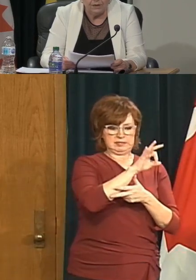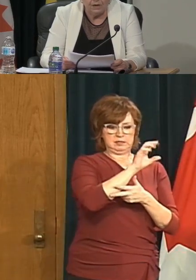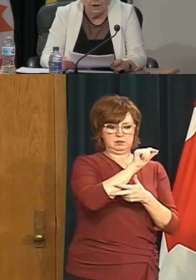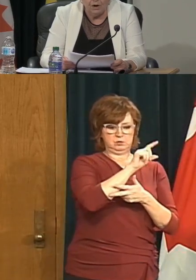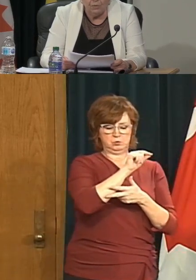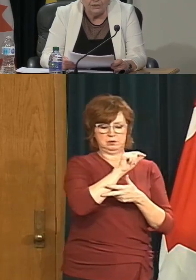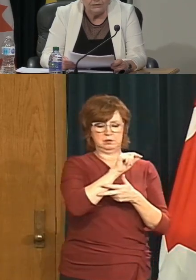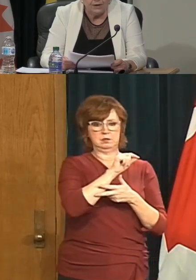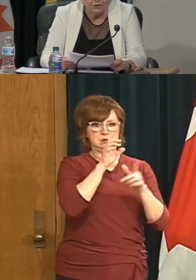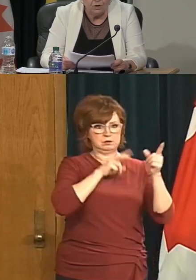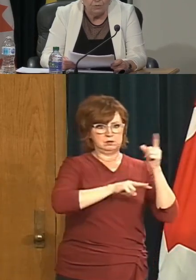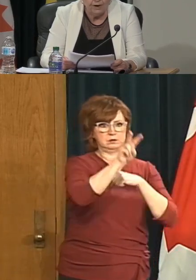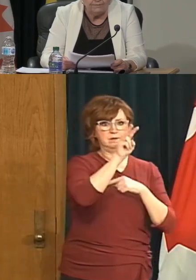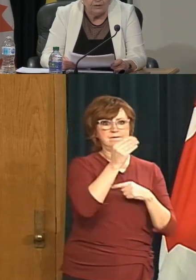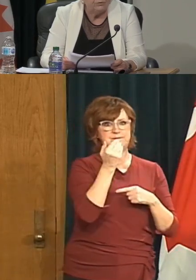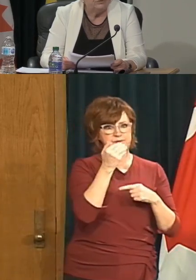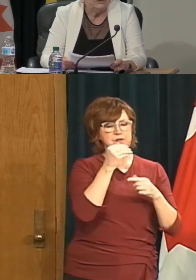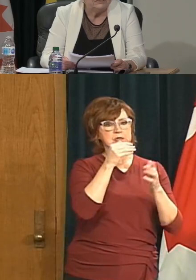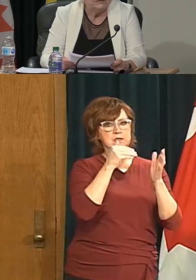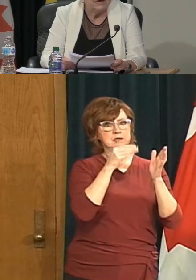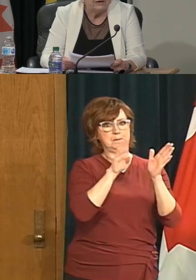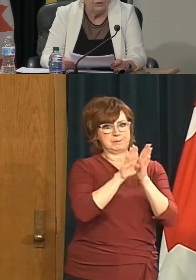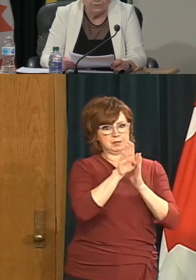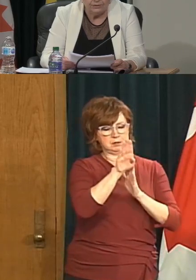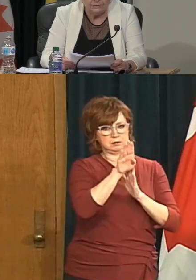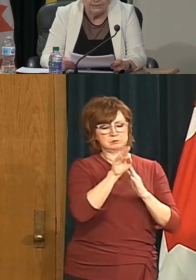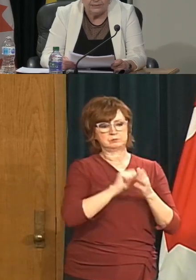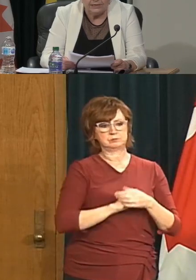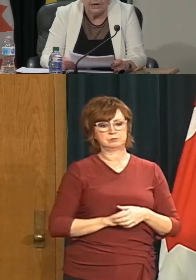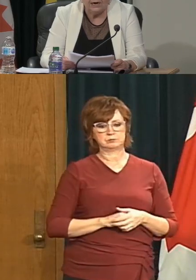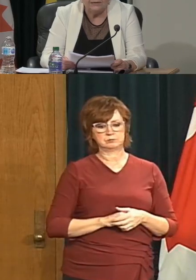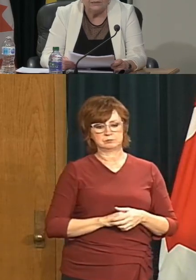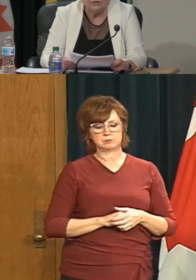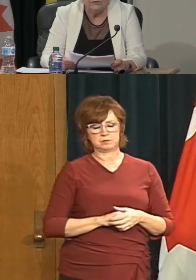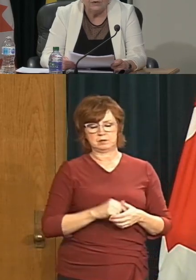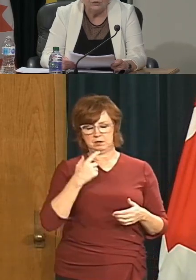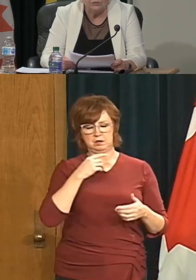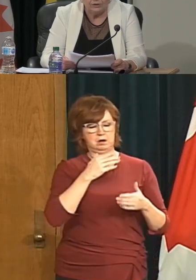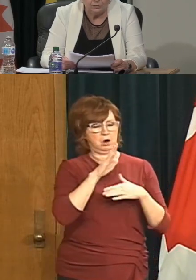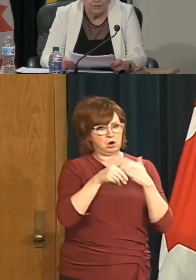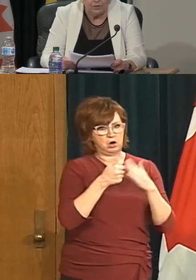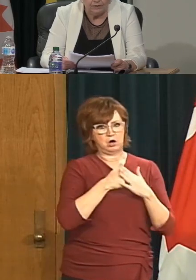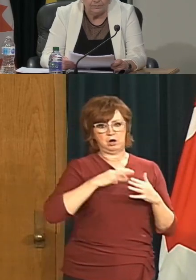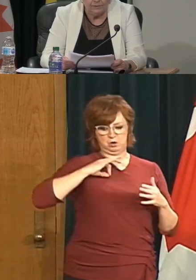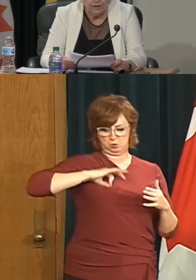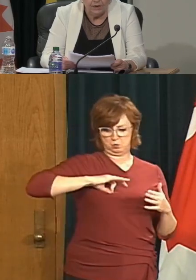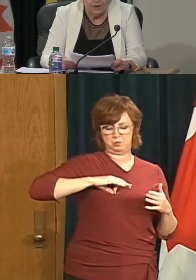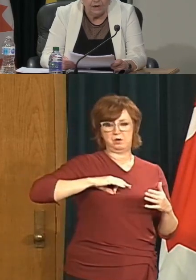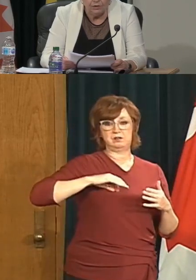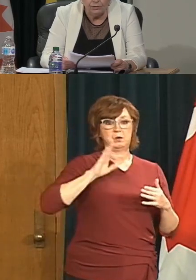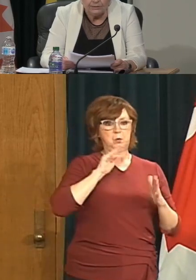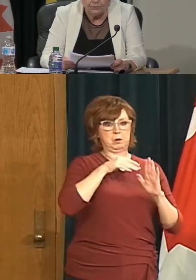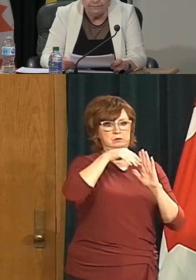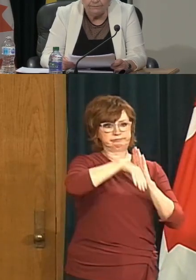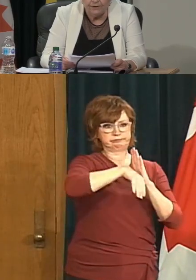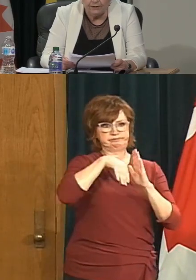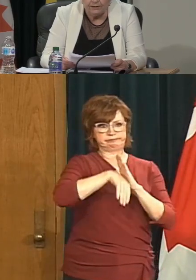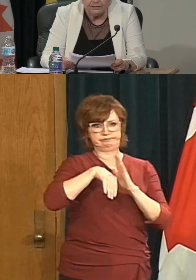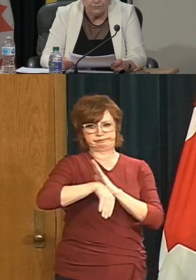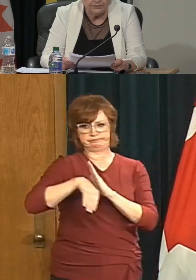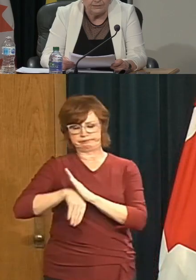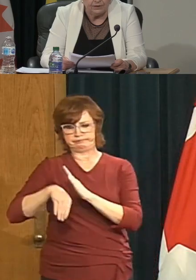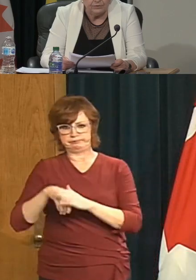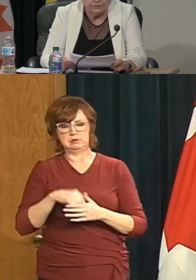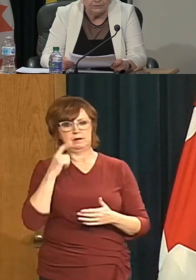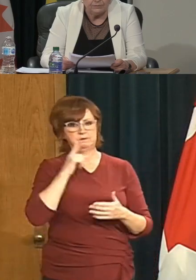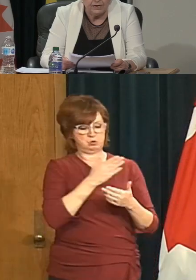billion. We expect all revenue categories to see declines in 2020-21. The reason we've developed